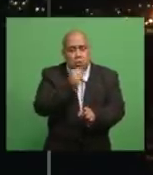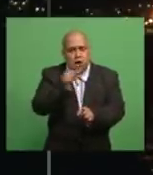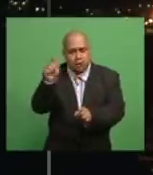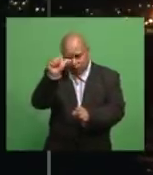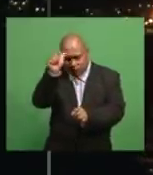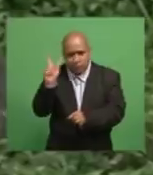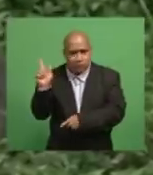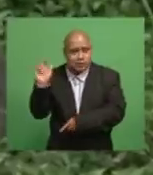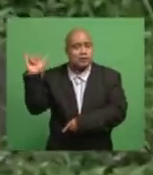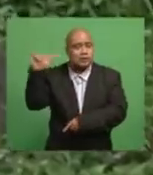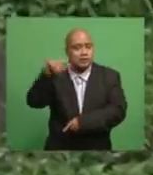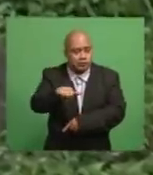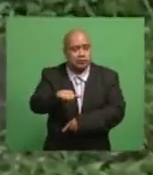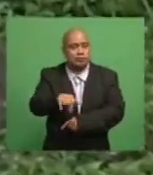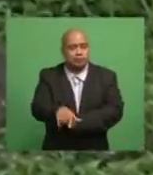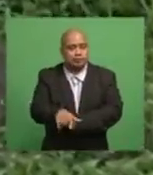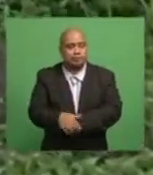us more.